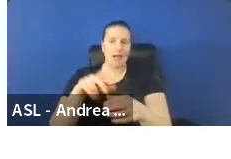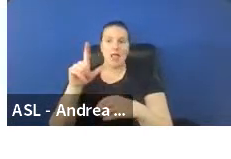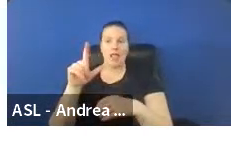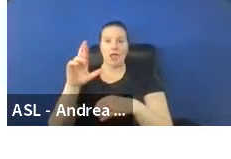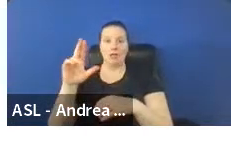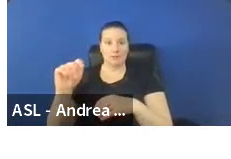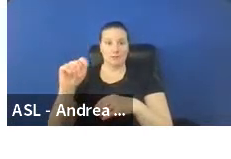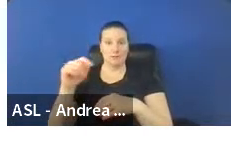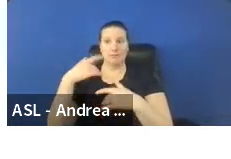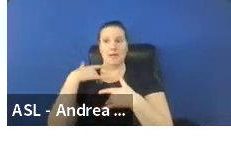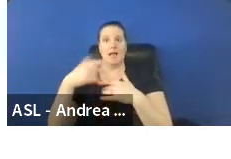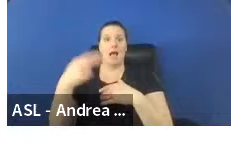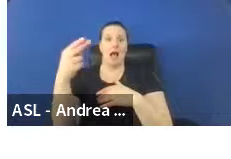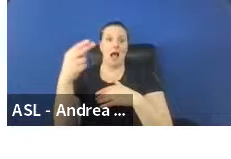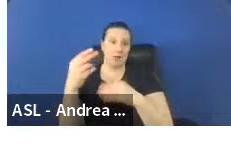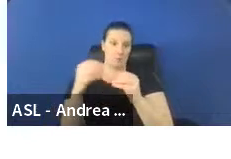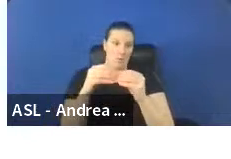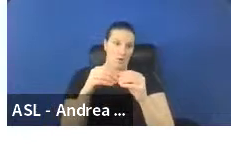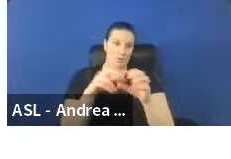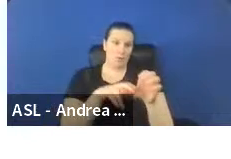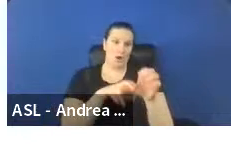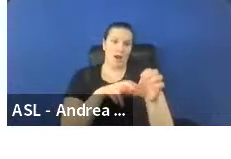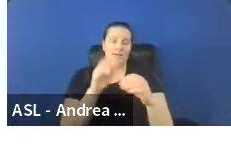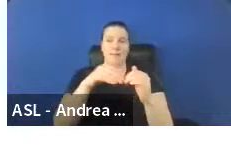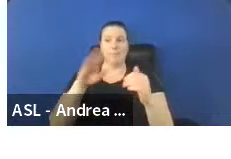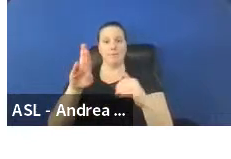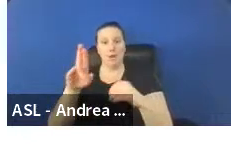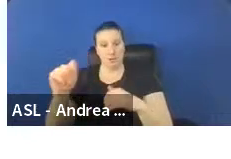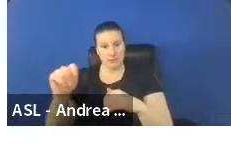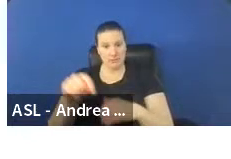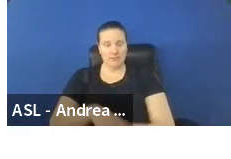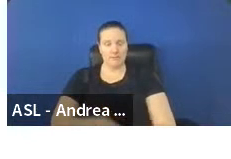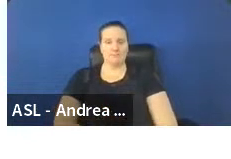higher ridership than BRT options.